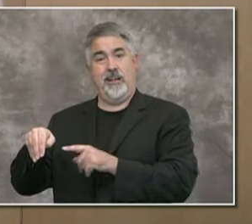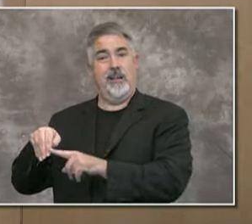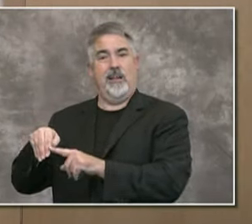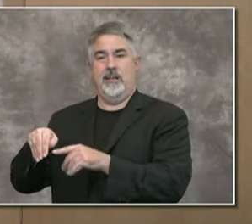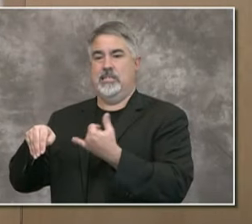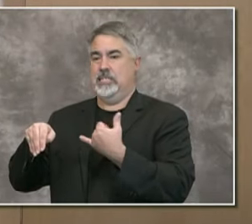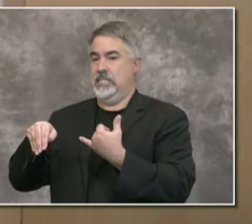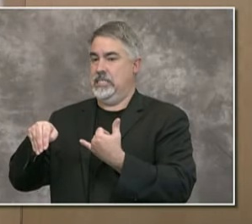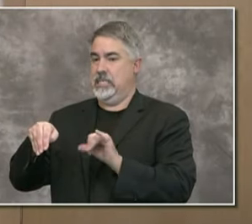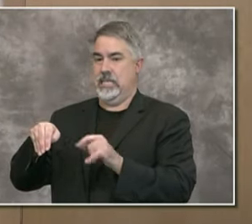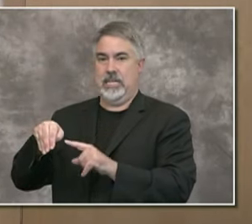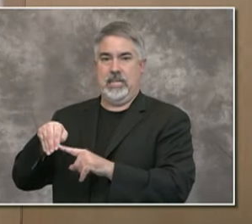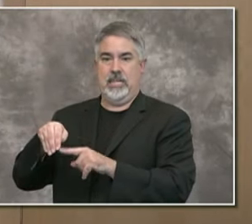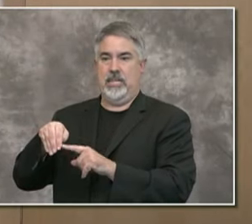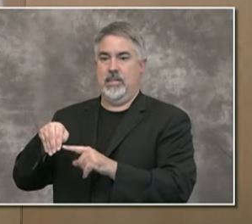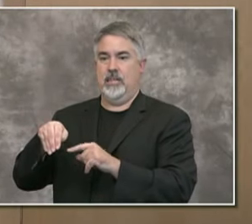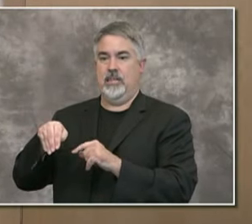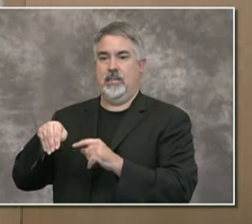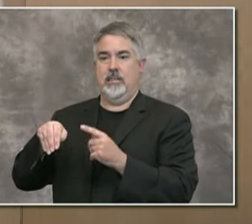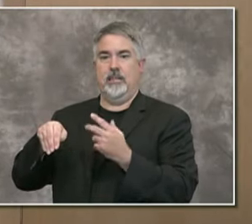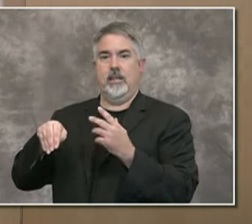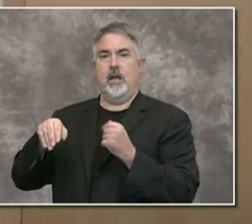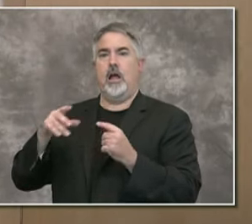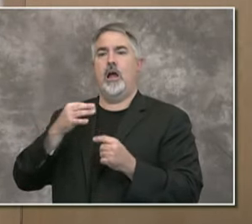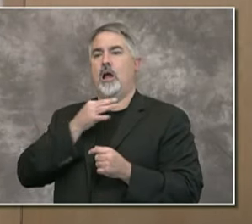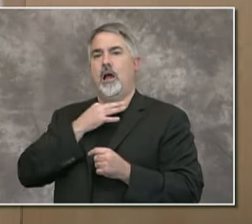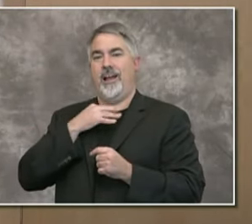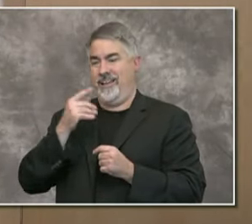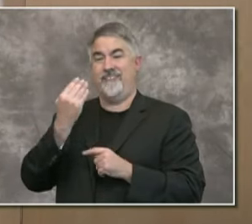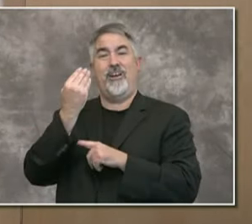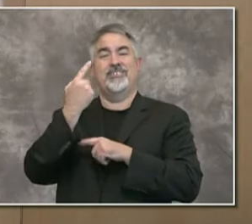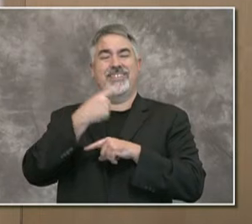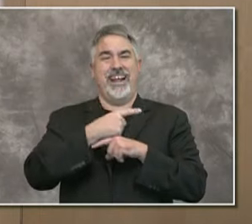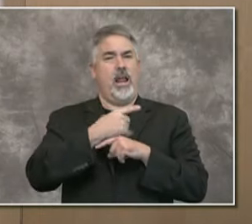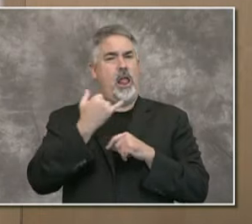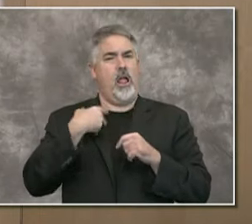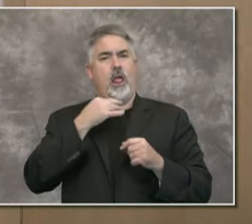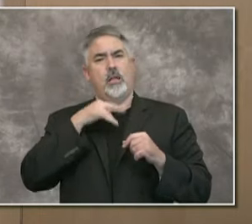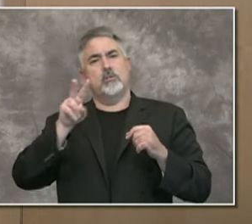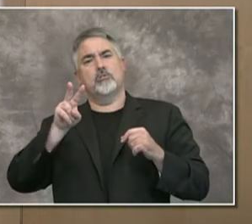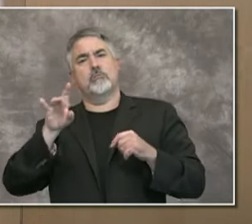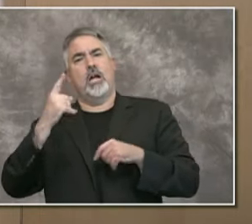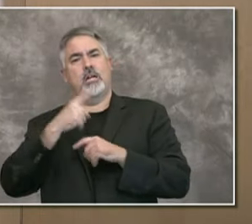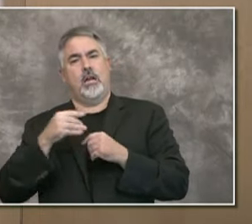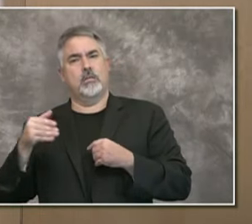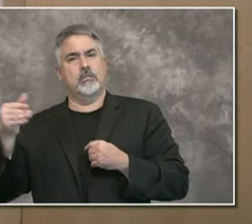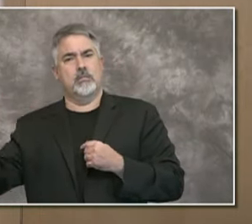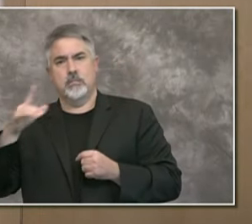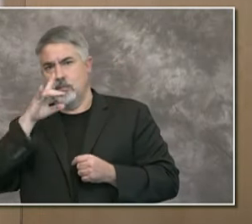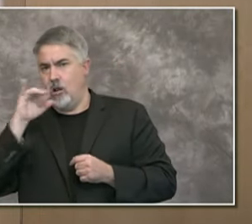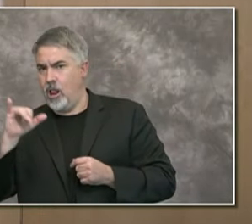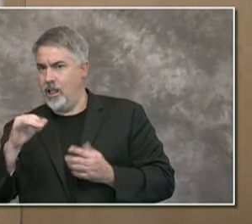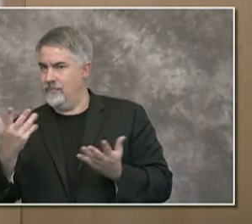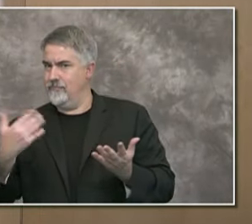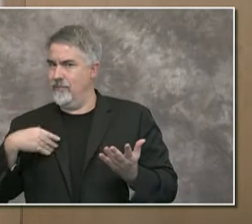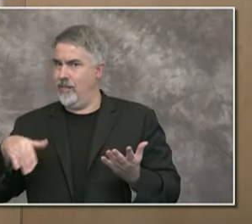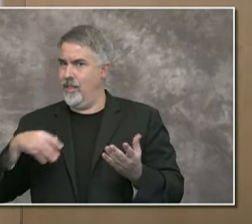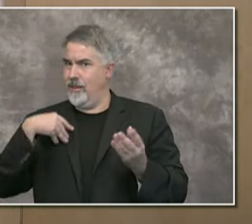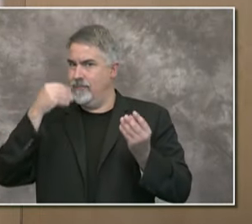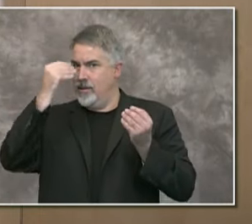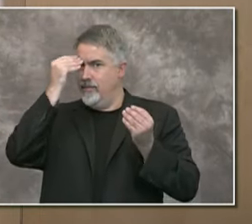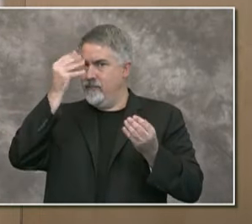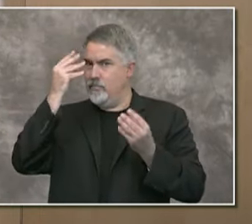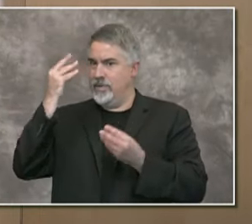have at least 28 days of no cases to say that the local situation is over. But it's not just